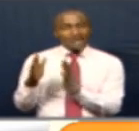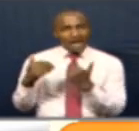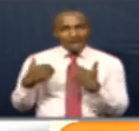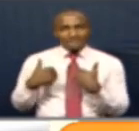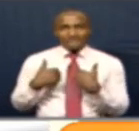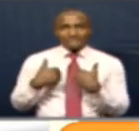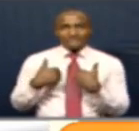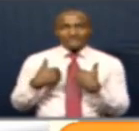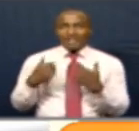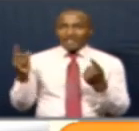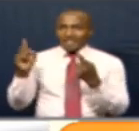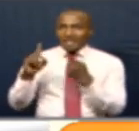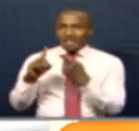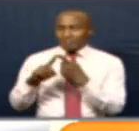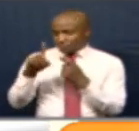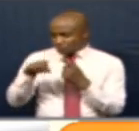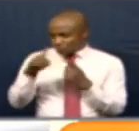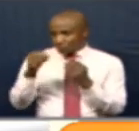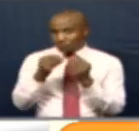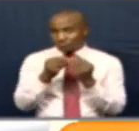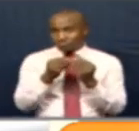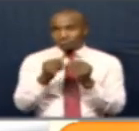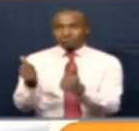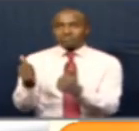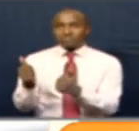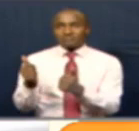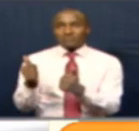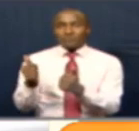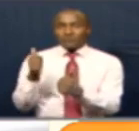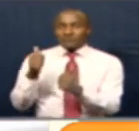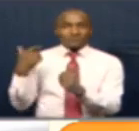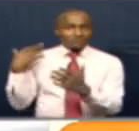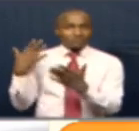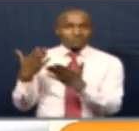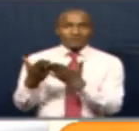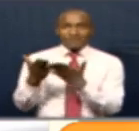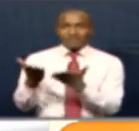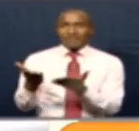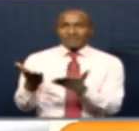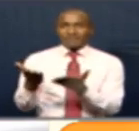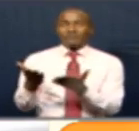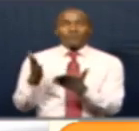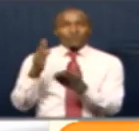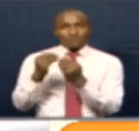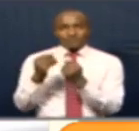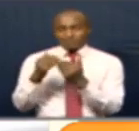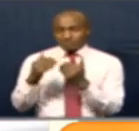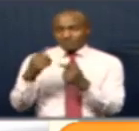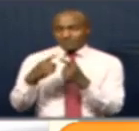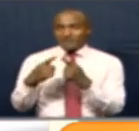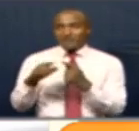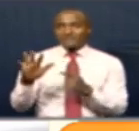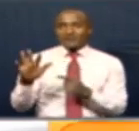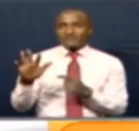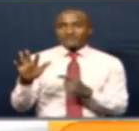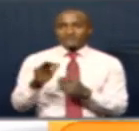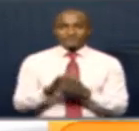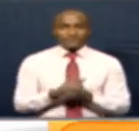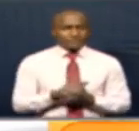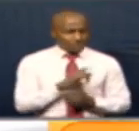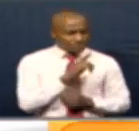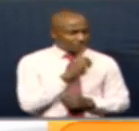to righting the wrongs that have taken many years to build and we're seeking to address within this five-year term. How significant a blow would you